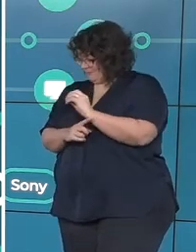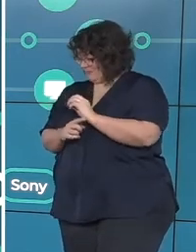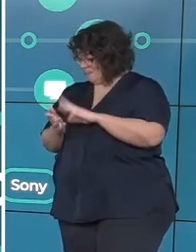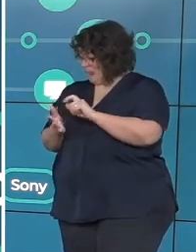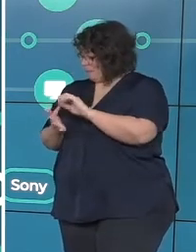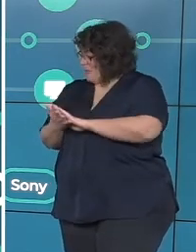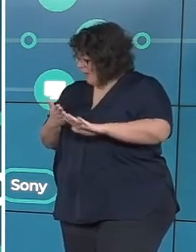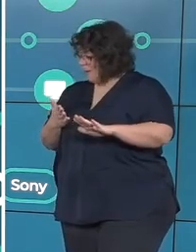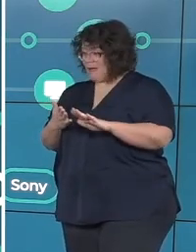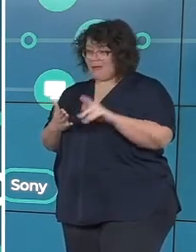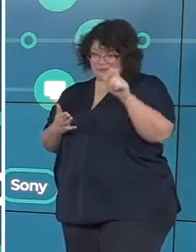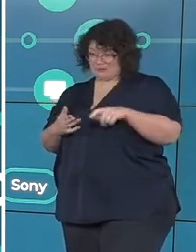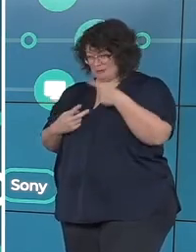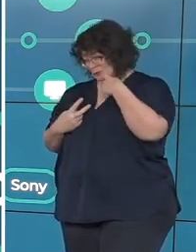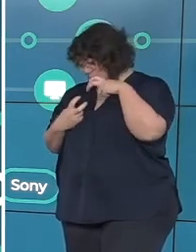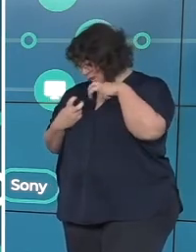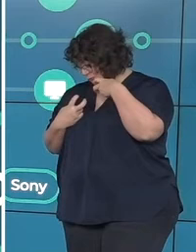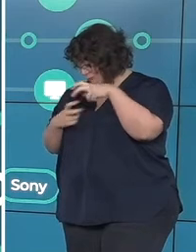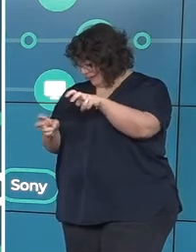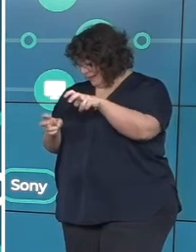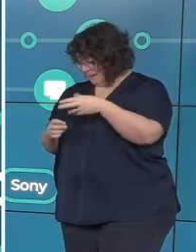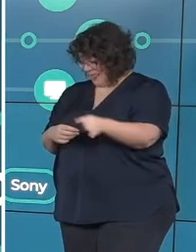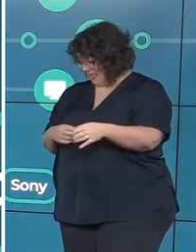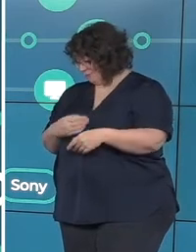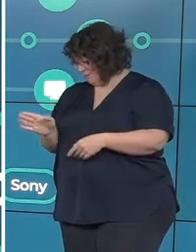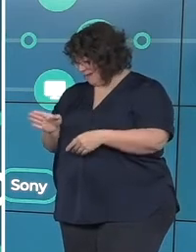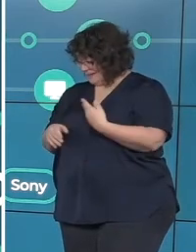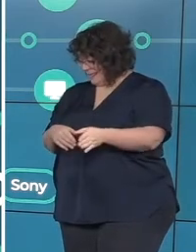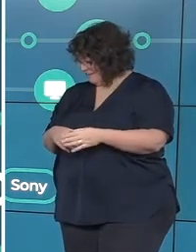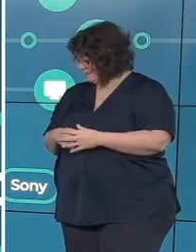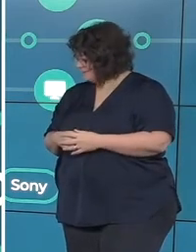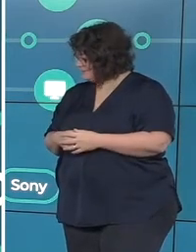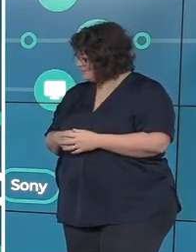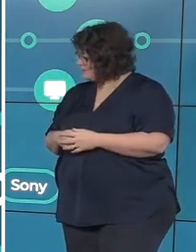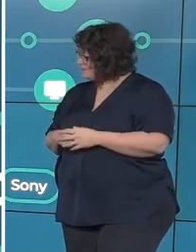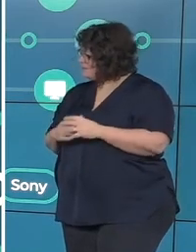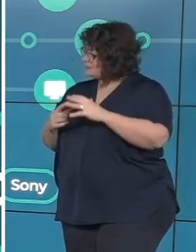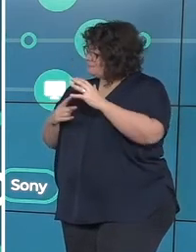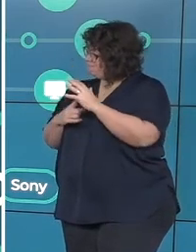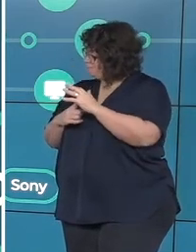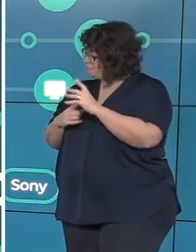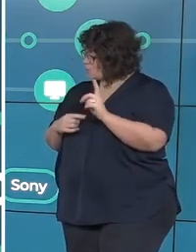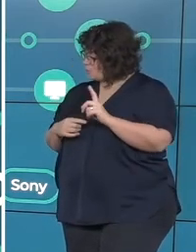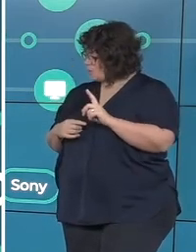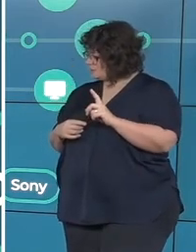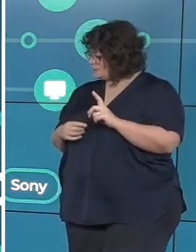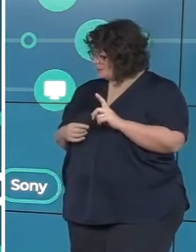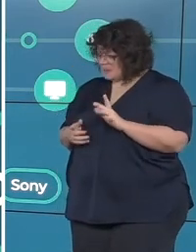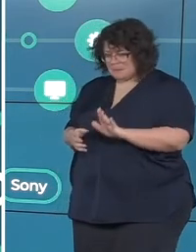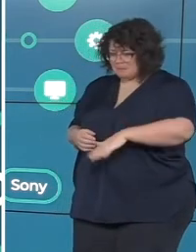don't grow up saying, I want to be the accessibility thing. I think folks have kind of drifted into and kind of found their cause and their